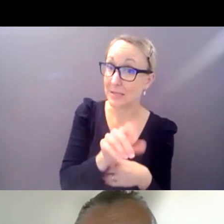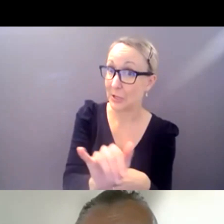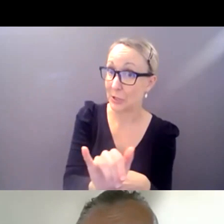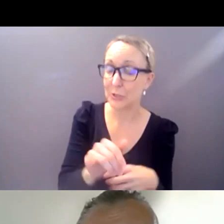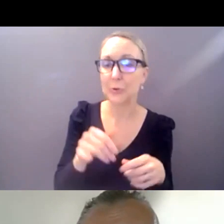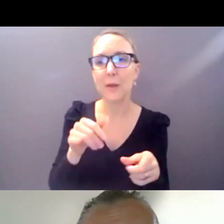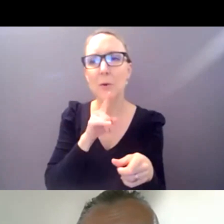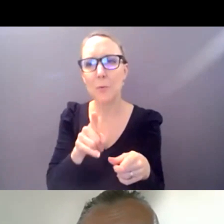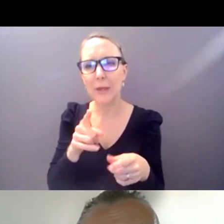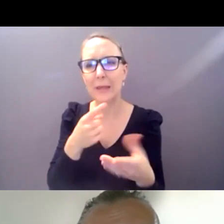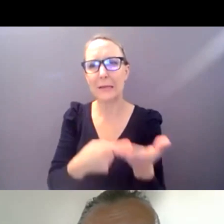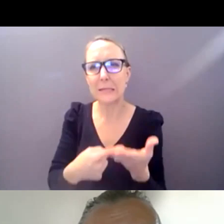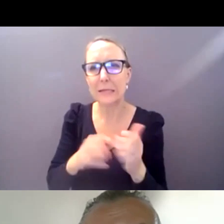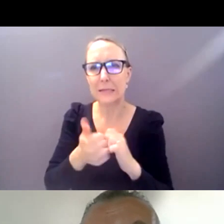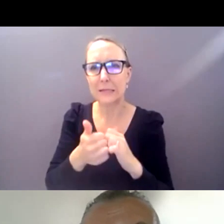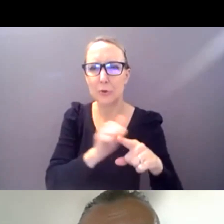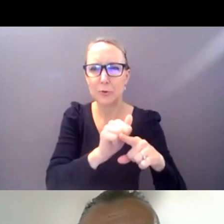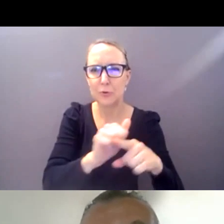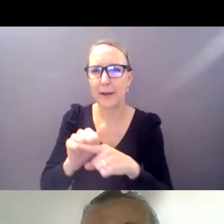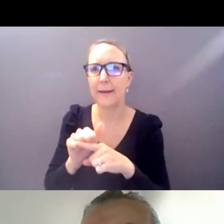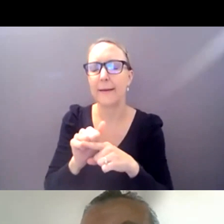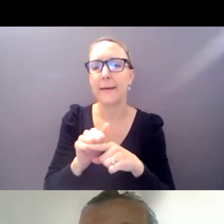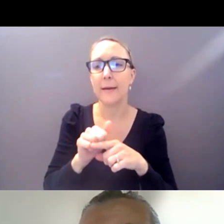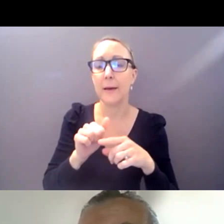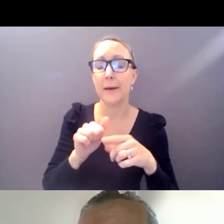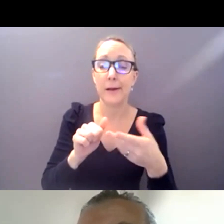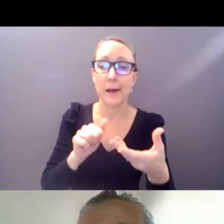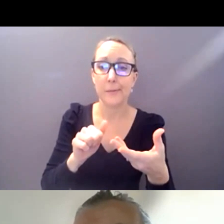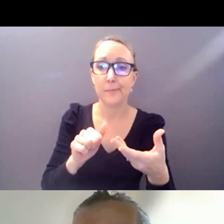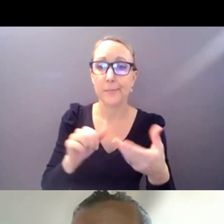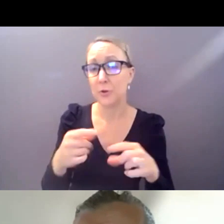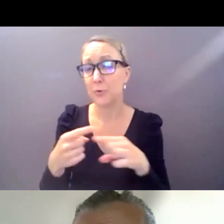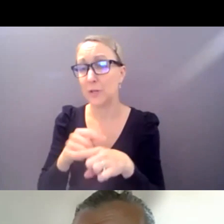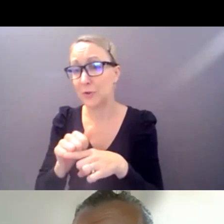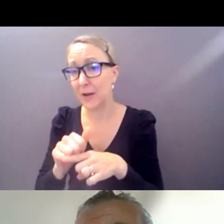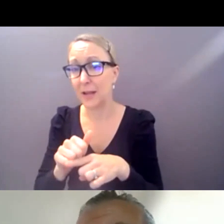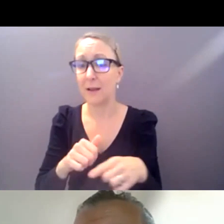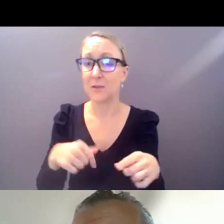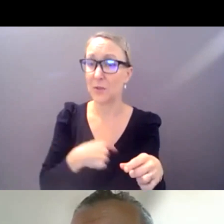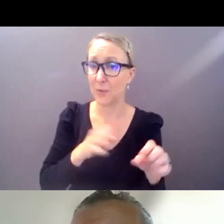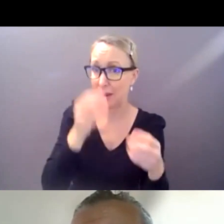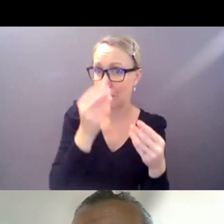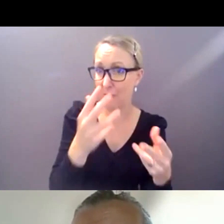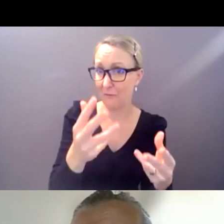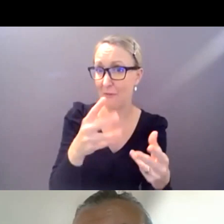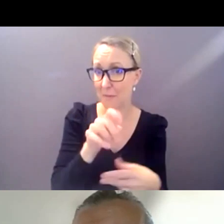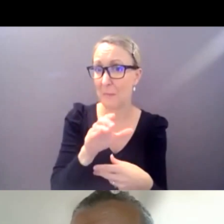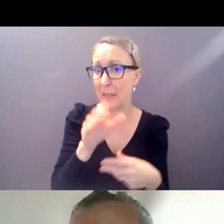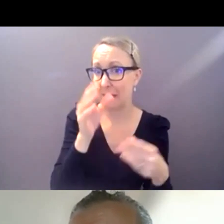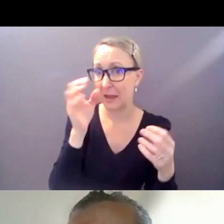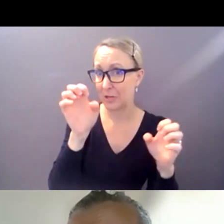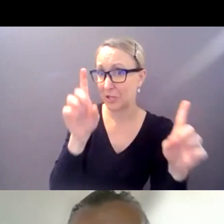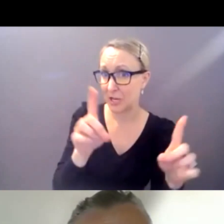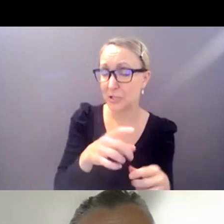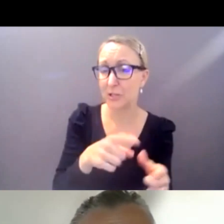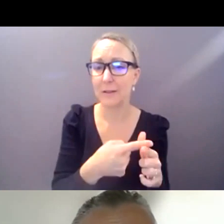providing the public education on how our community providers can work together and refer each other